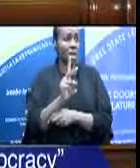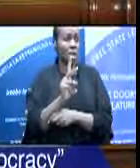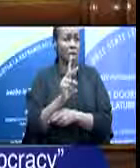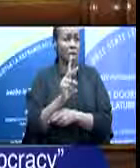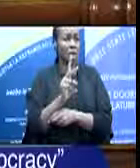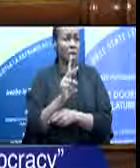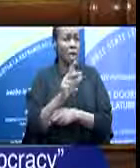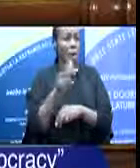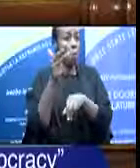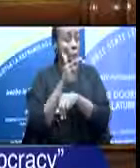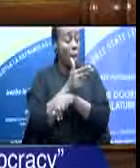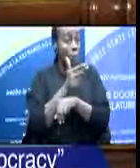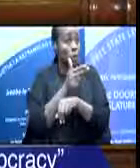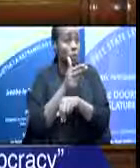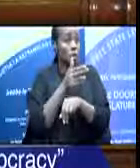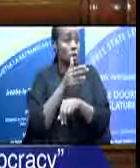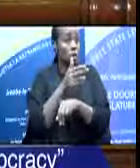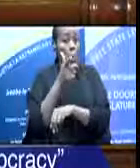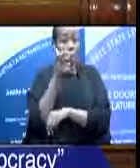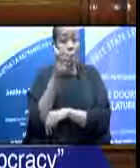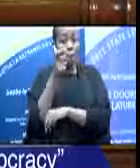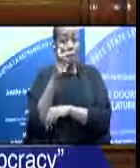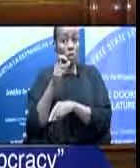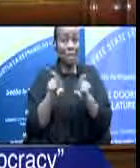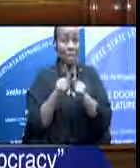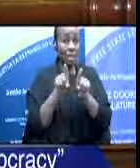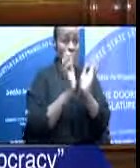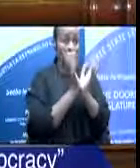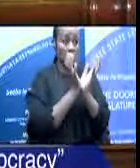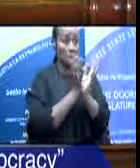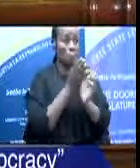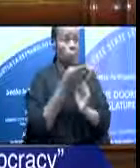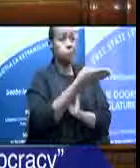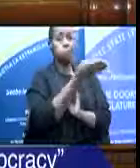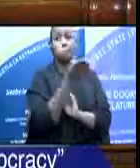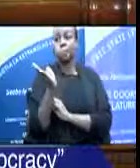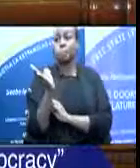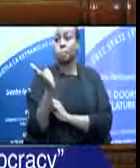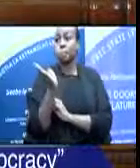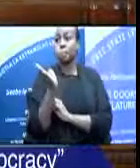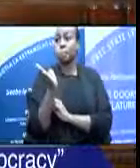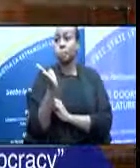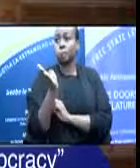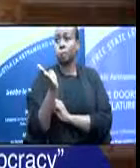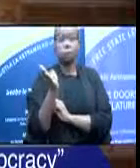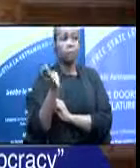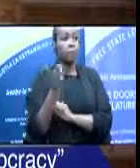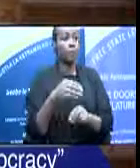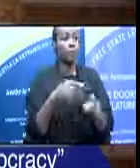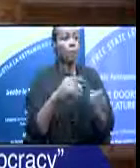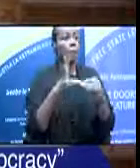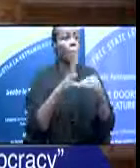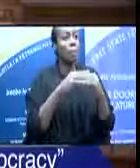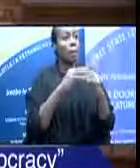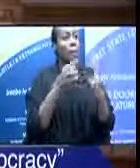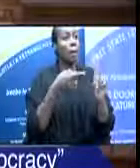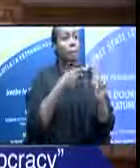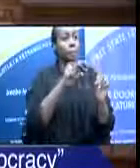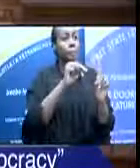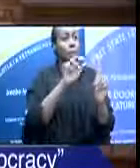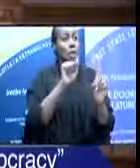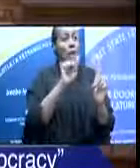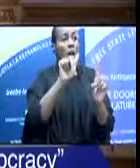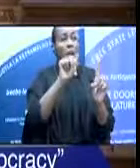also talk about the weapons that was there at the podium. Honorable